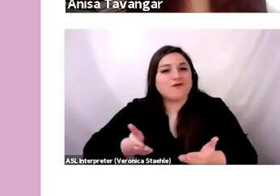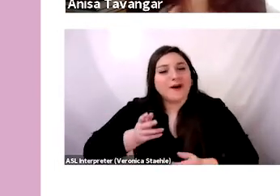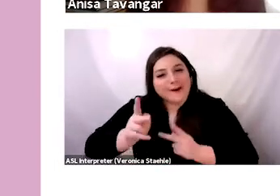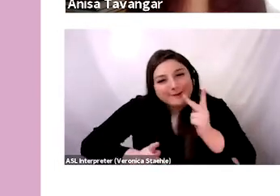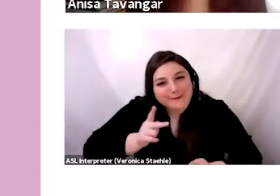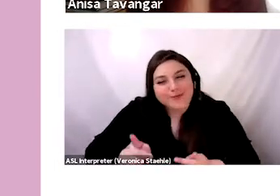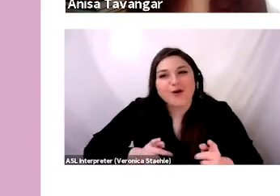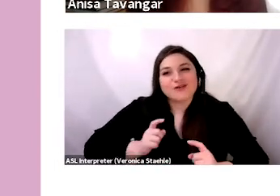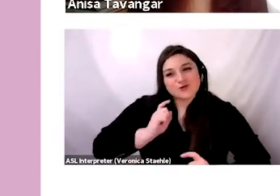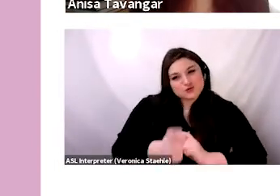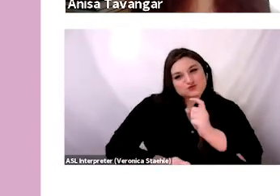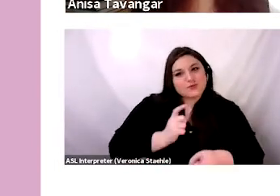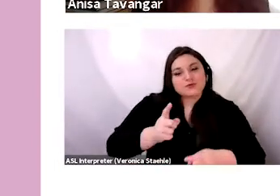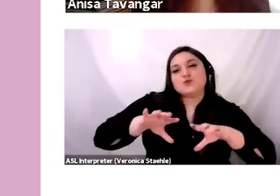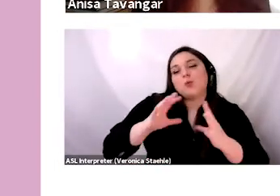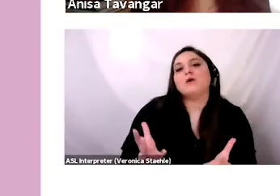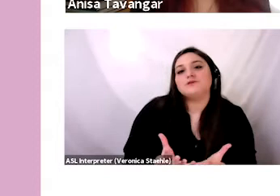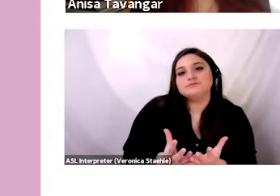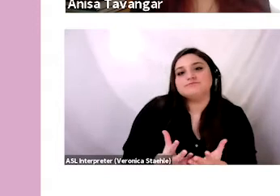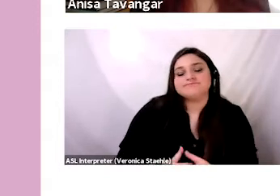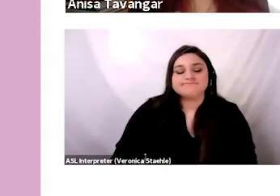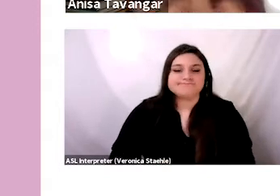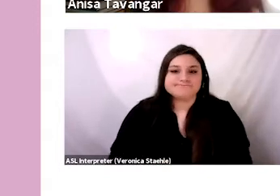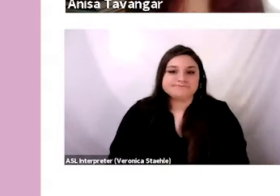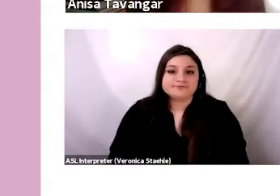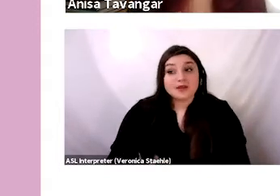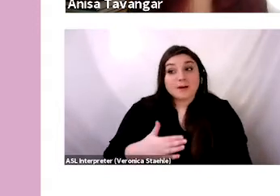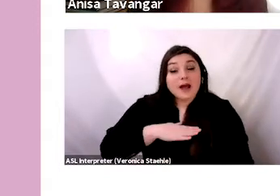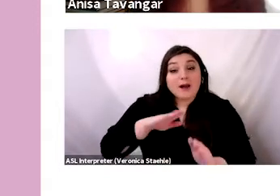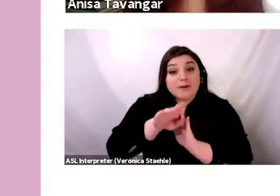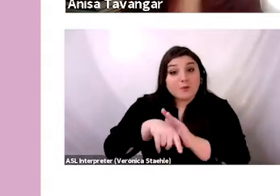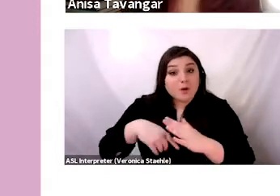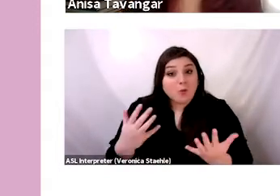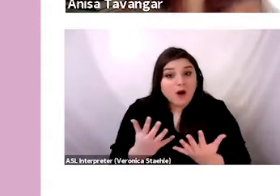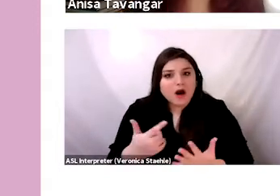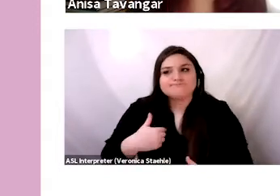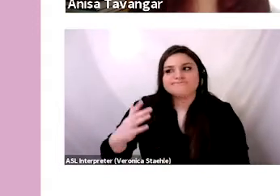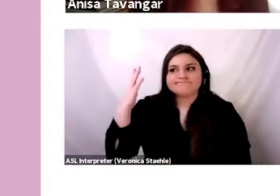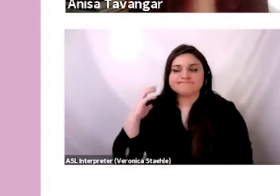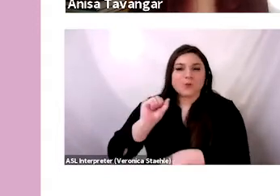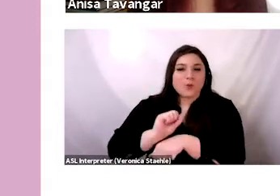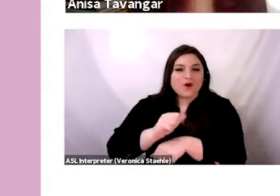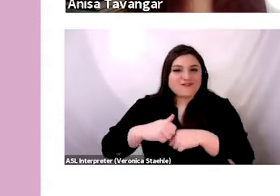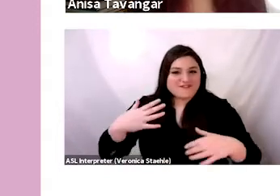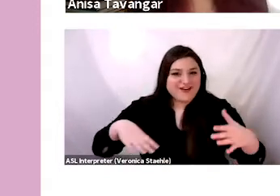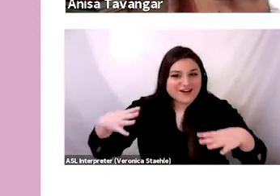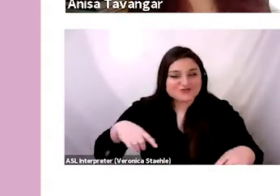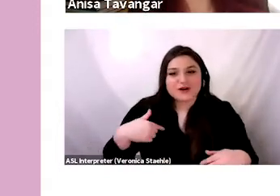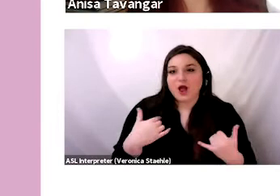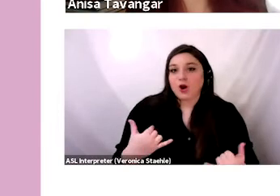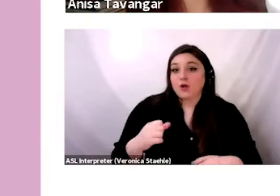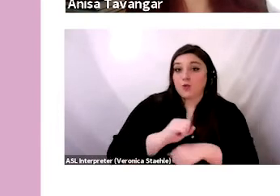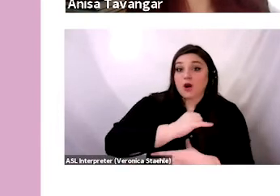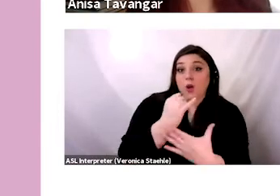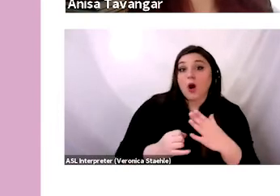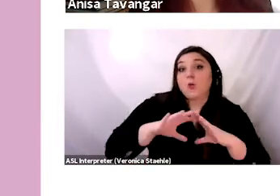us and make a difference in the world. In terms of my professional background, I have a past in fashion, and I